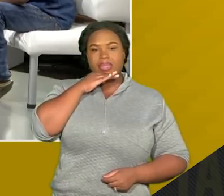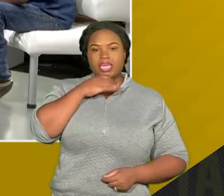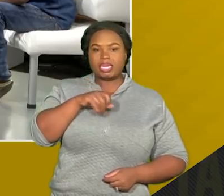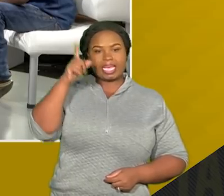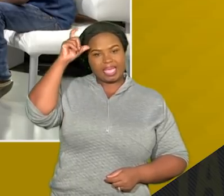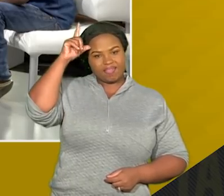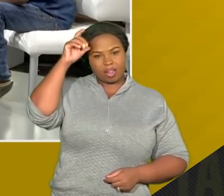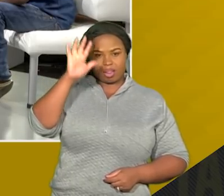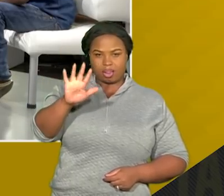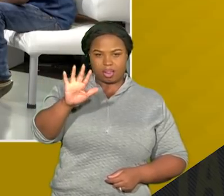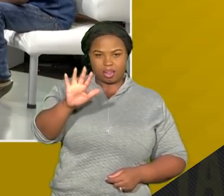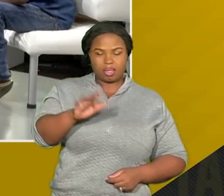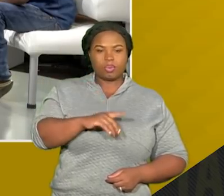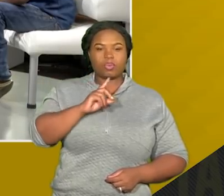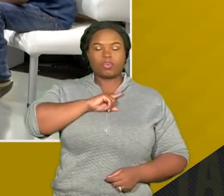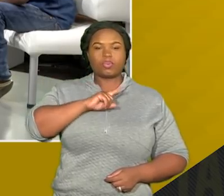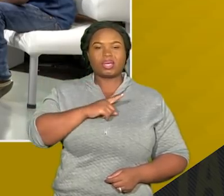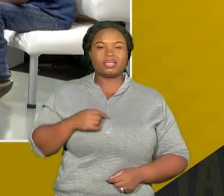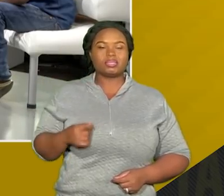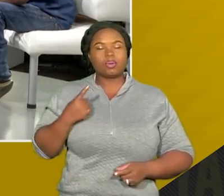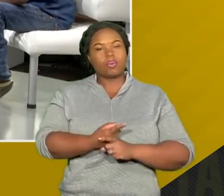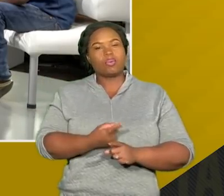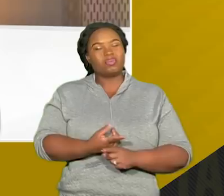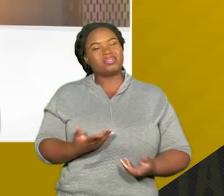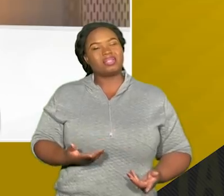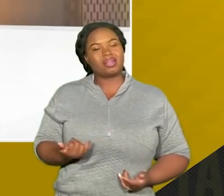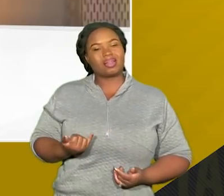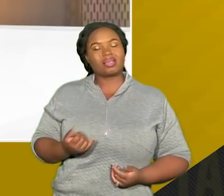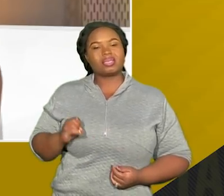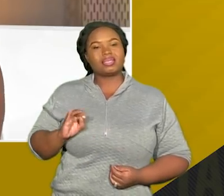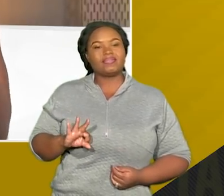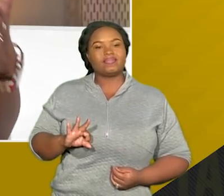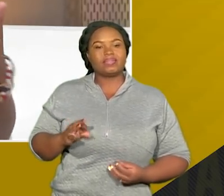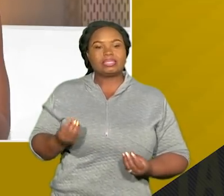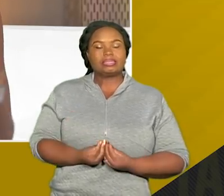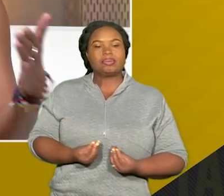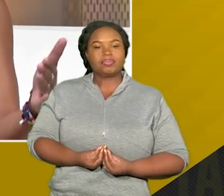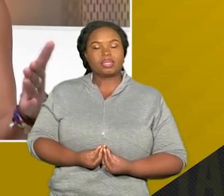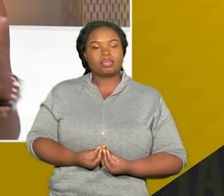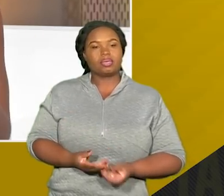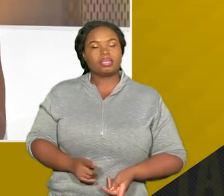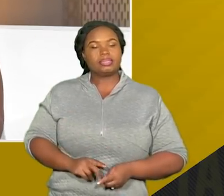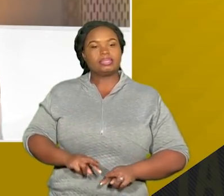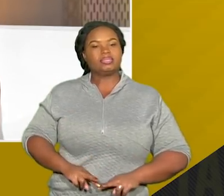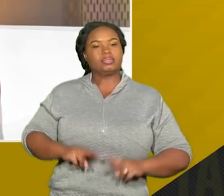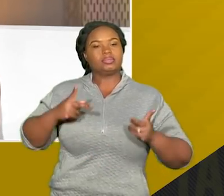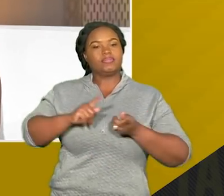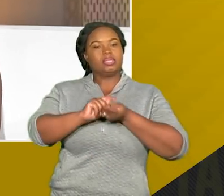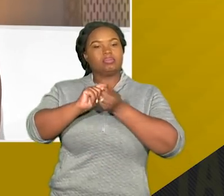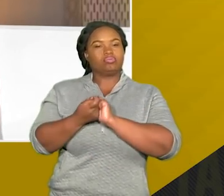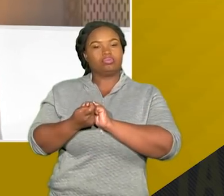evil. Okay. Right? It's almost the manifestation of something that is altered, it's shifted.